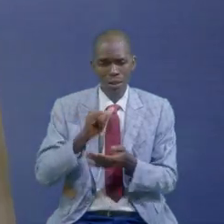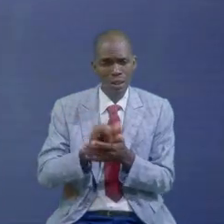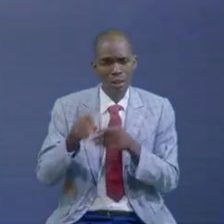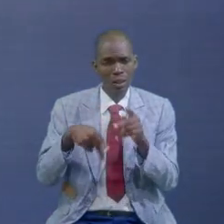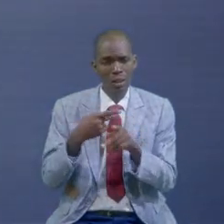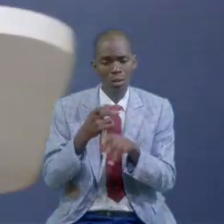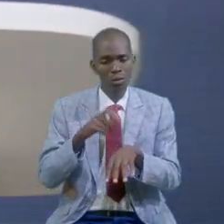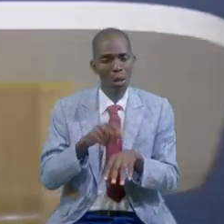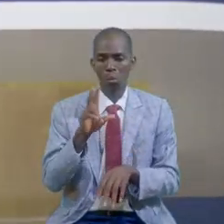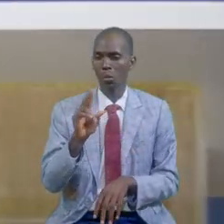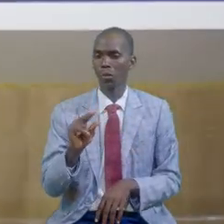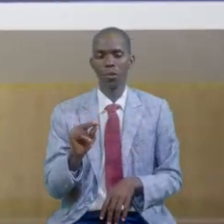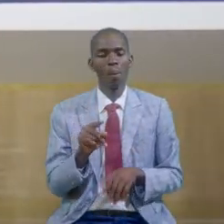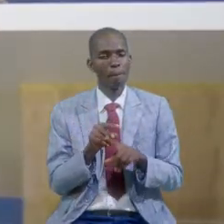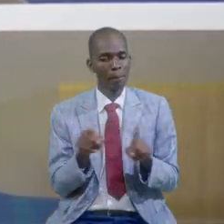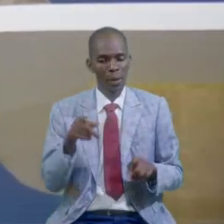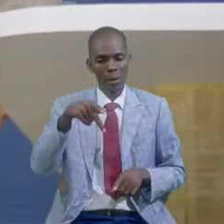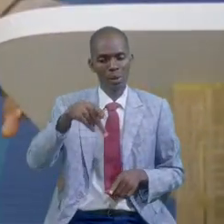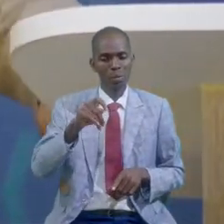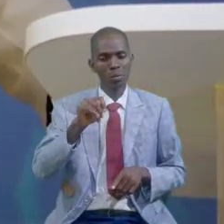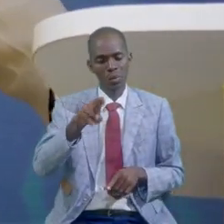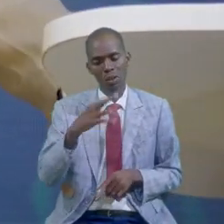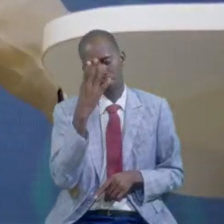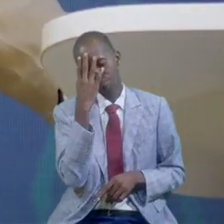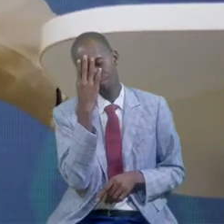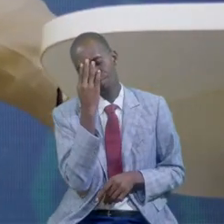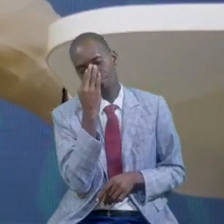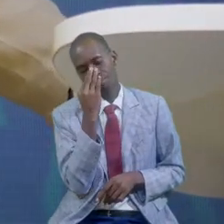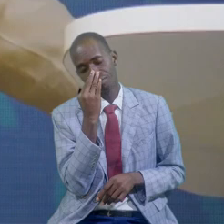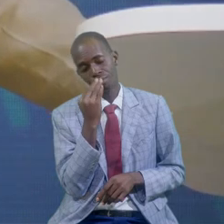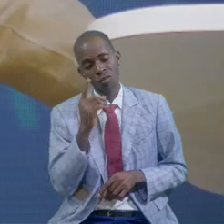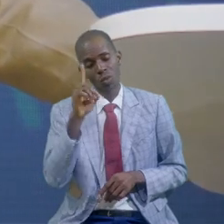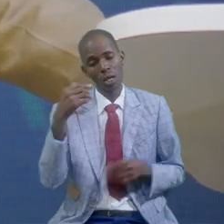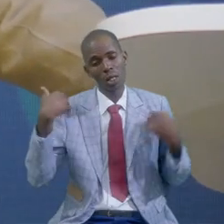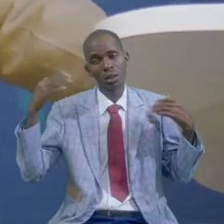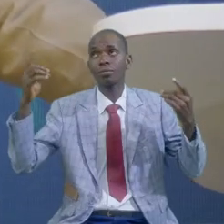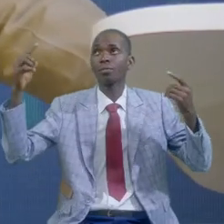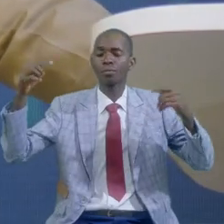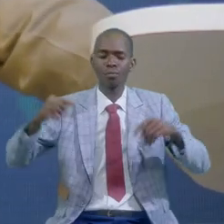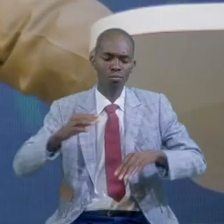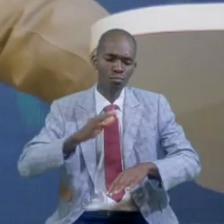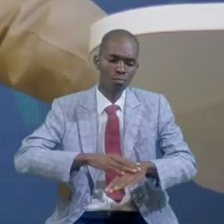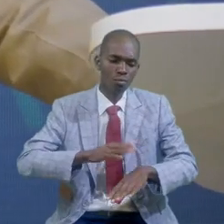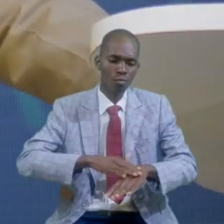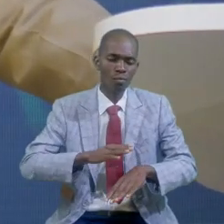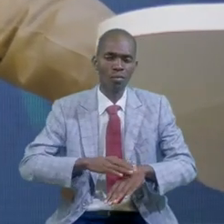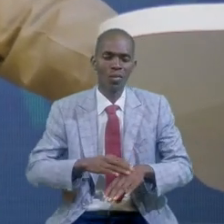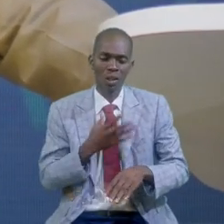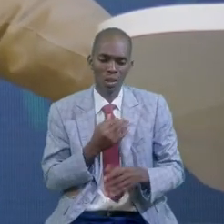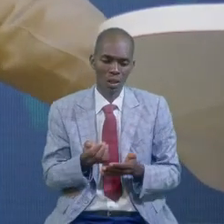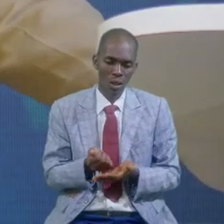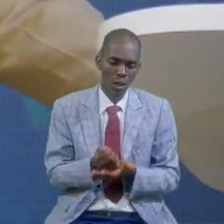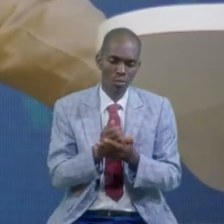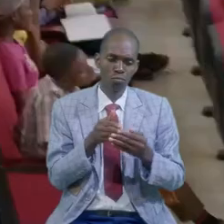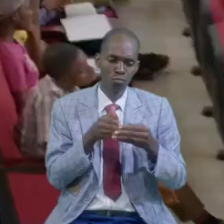But Peter slept and an angel came and woke him up, led him out.